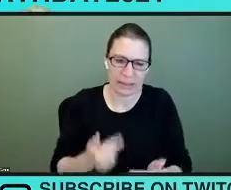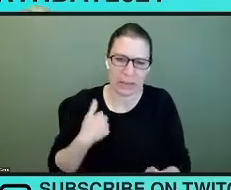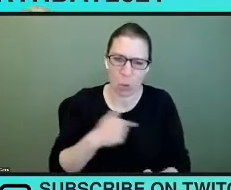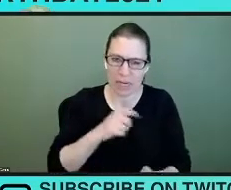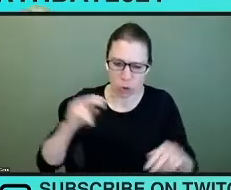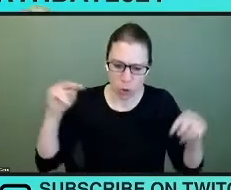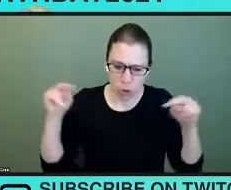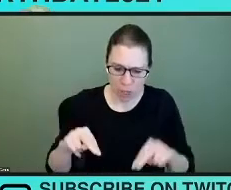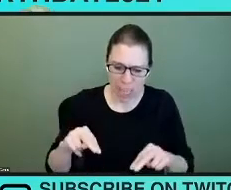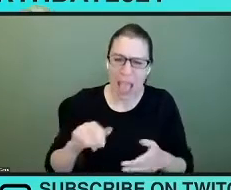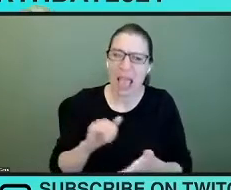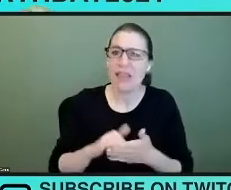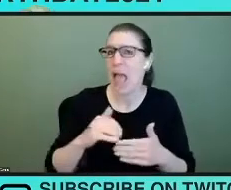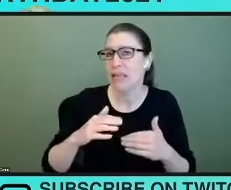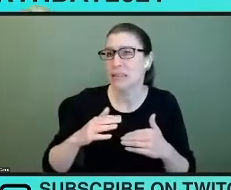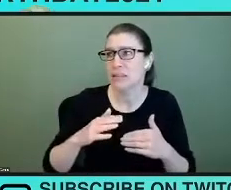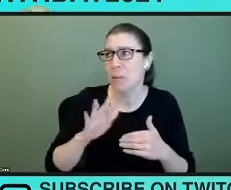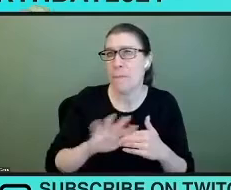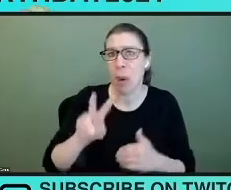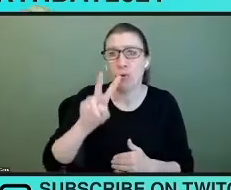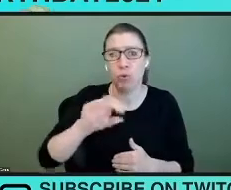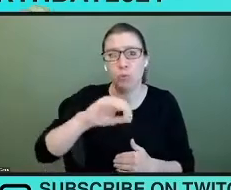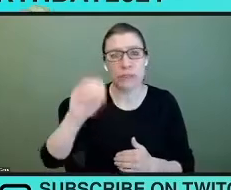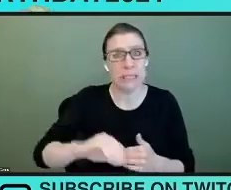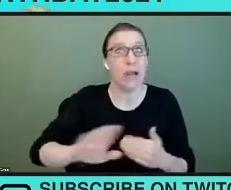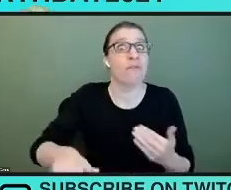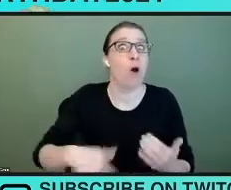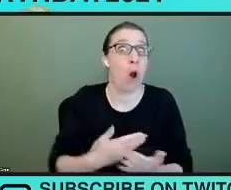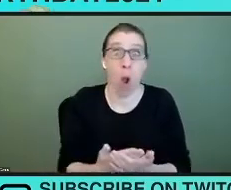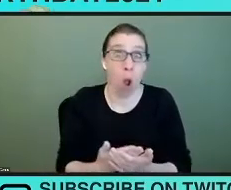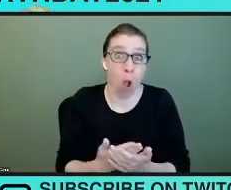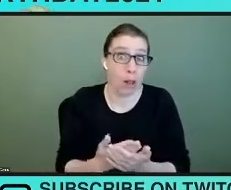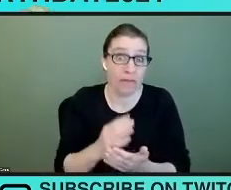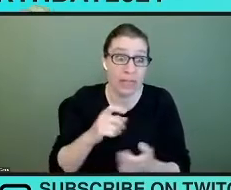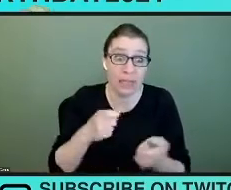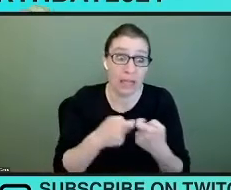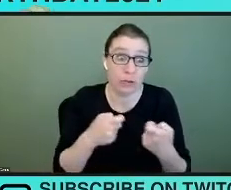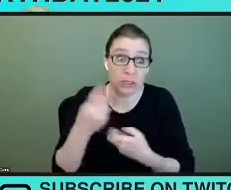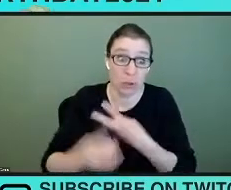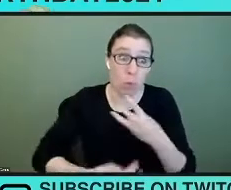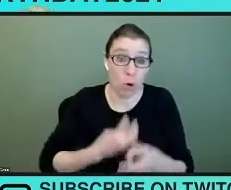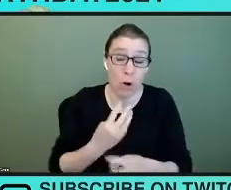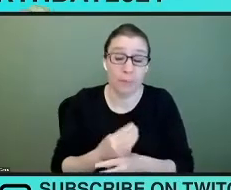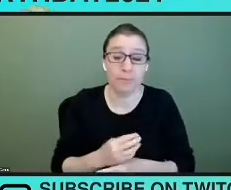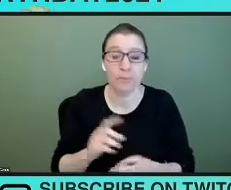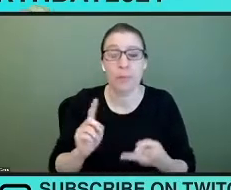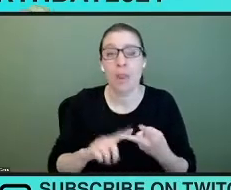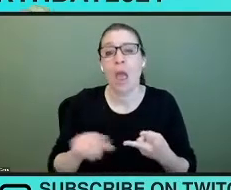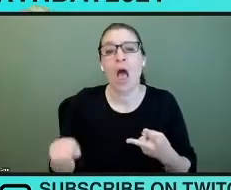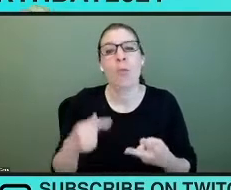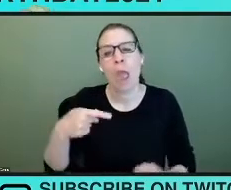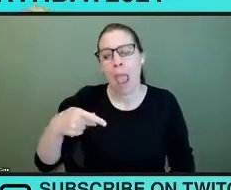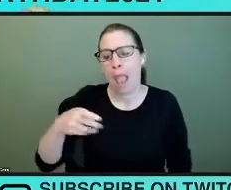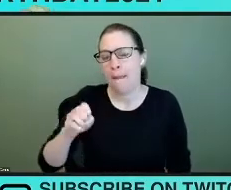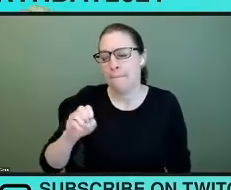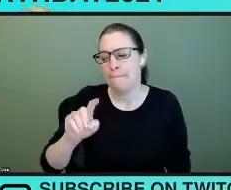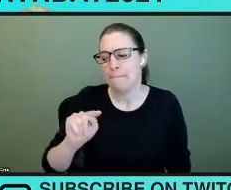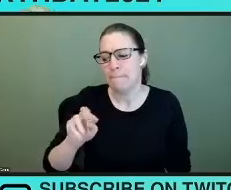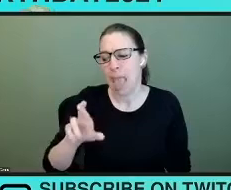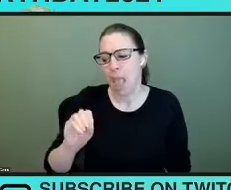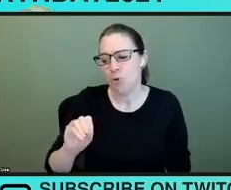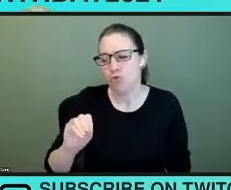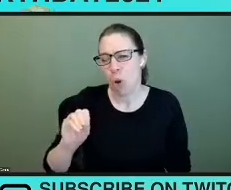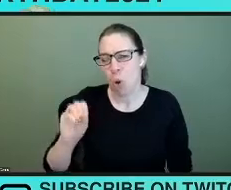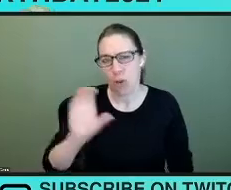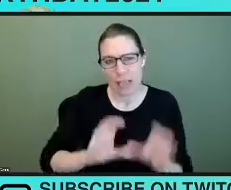all electricity in the world just to make that chemical. Another process that is electrochemical is aluminum production, where you